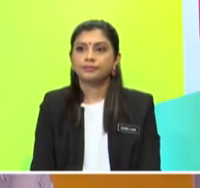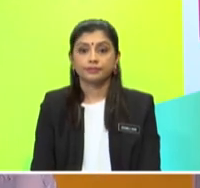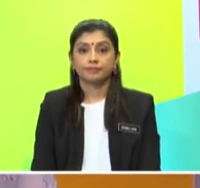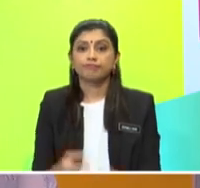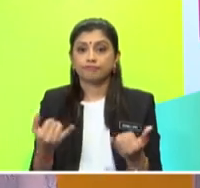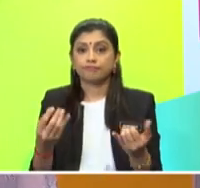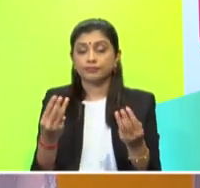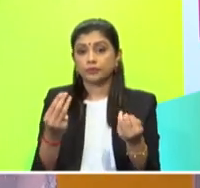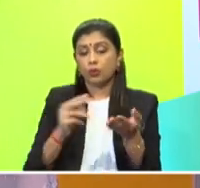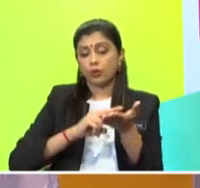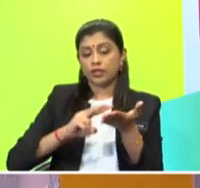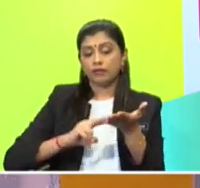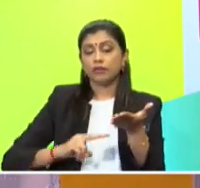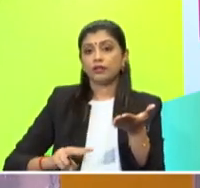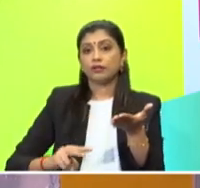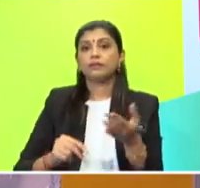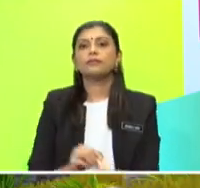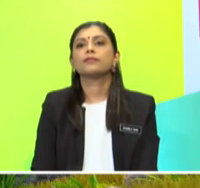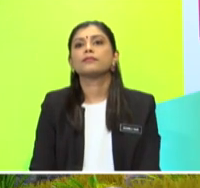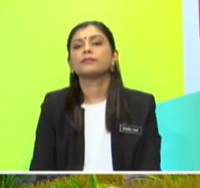clear. Over to you. Who is that?